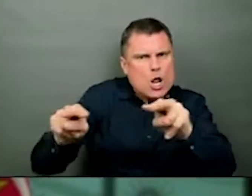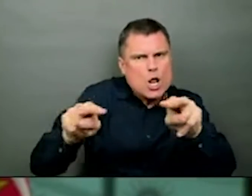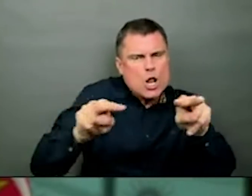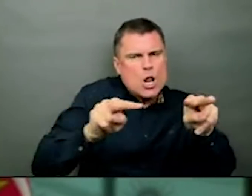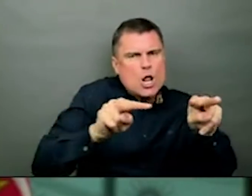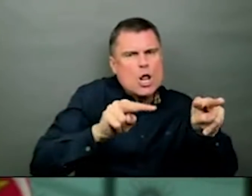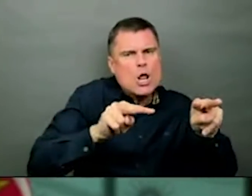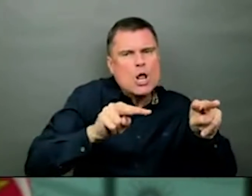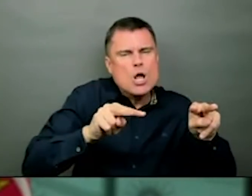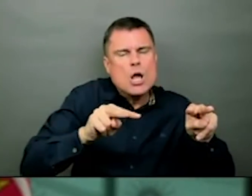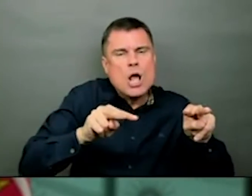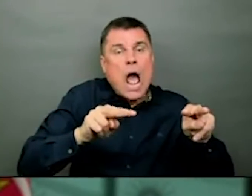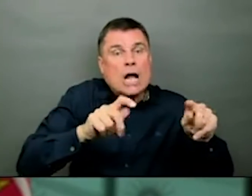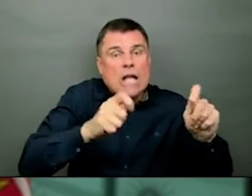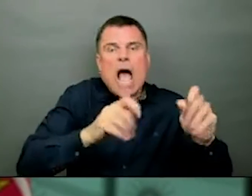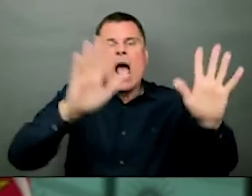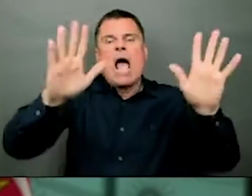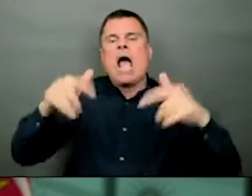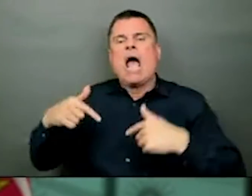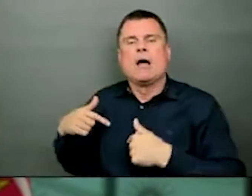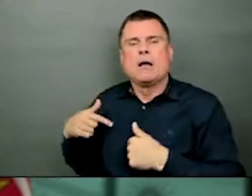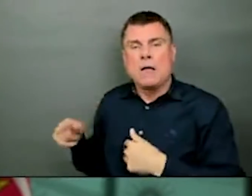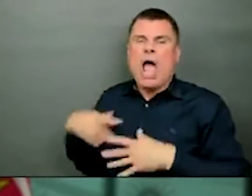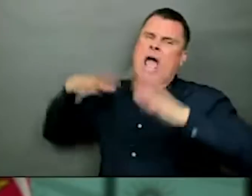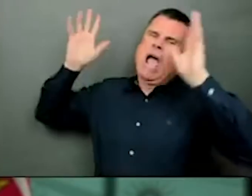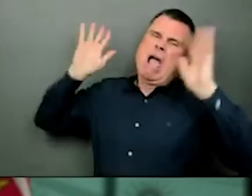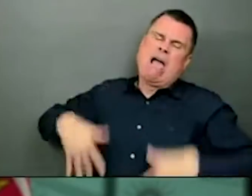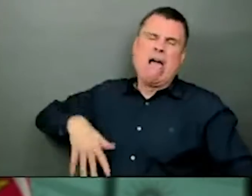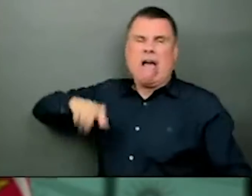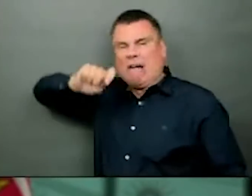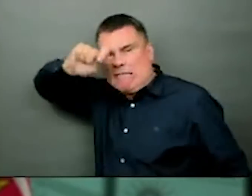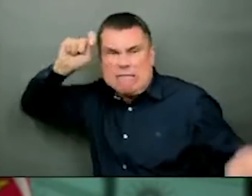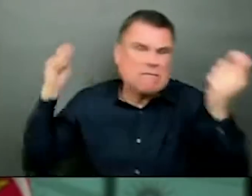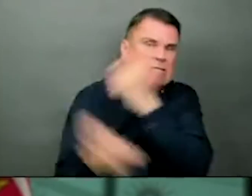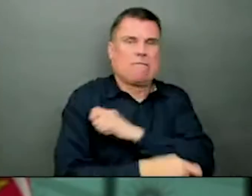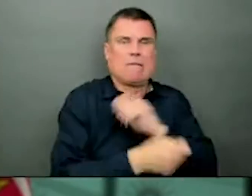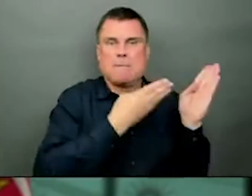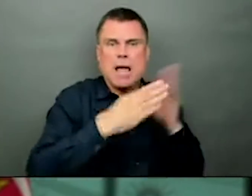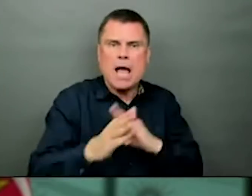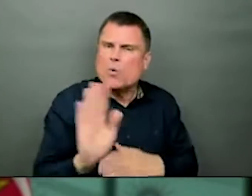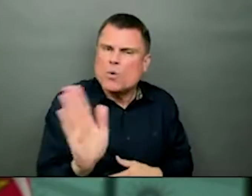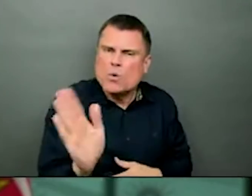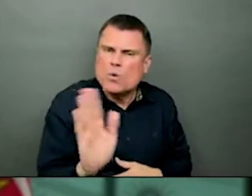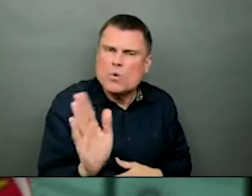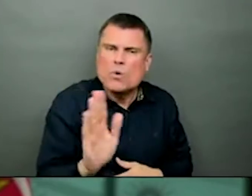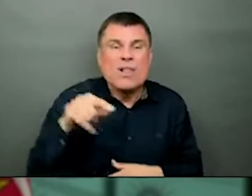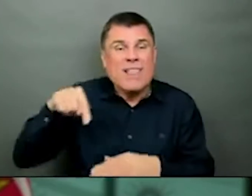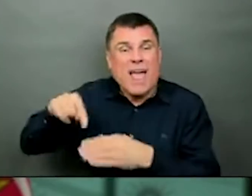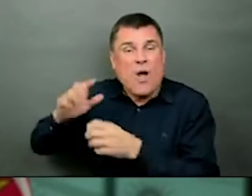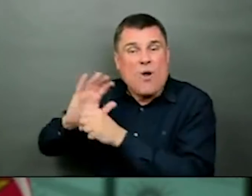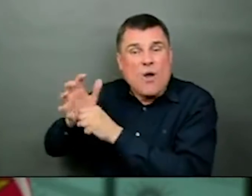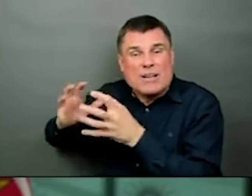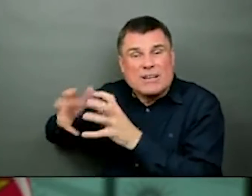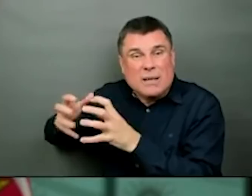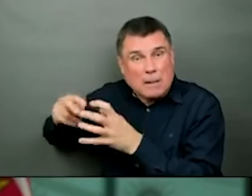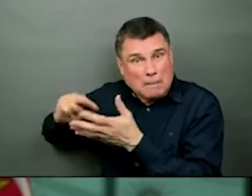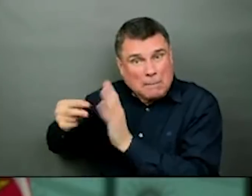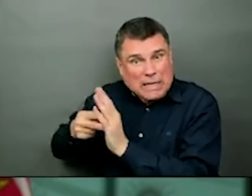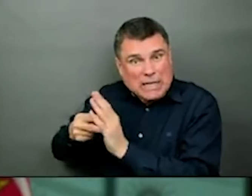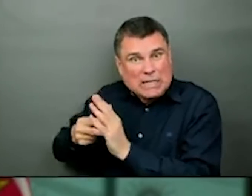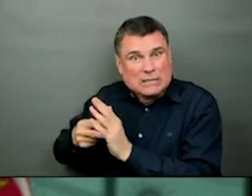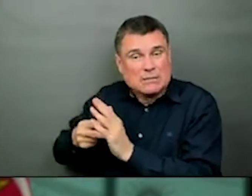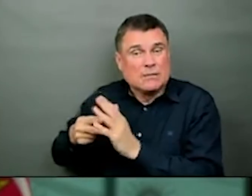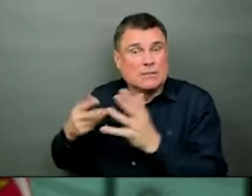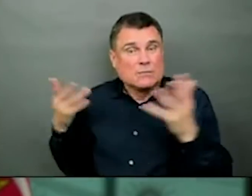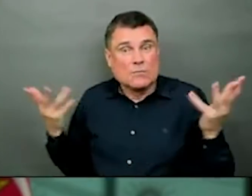And what we mean by that is that the mode of transmission of the new variants is very similar to other variants. The